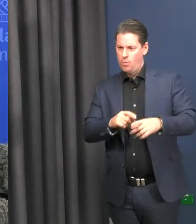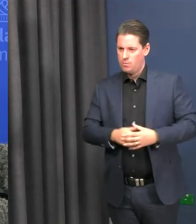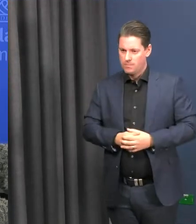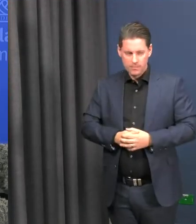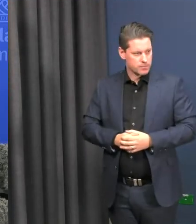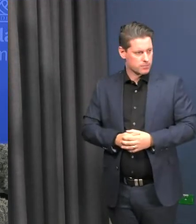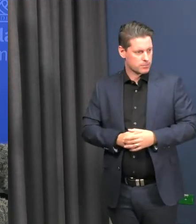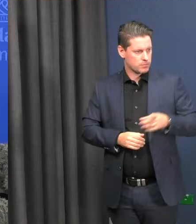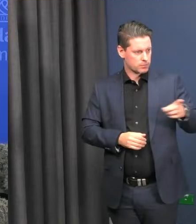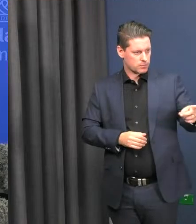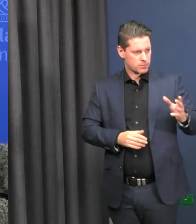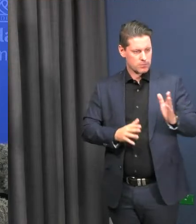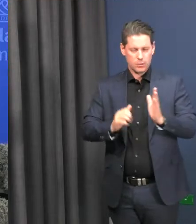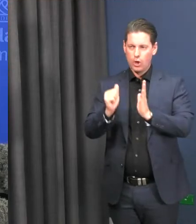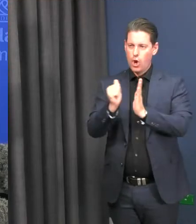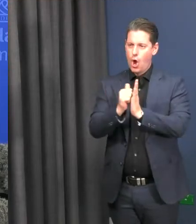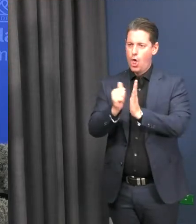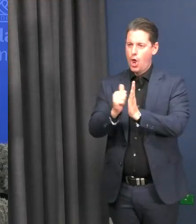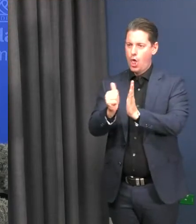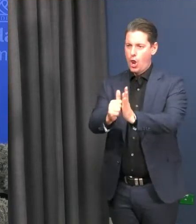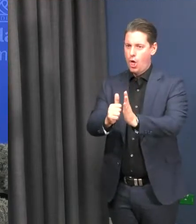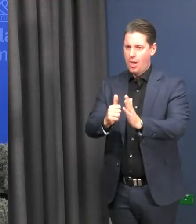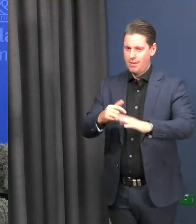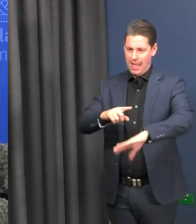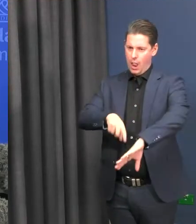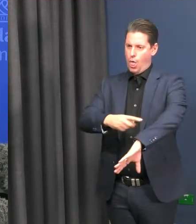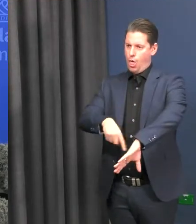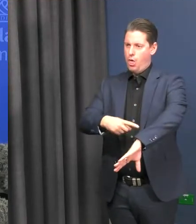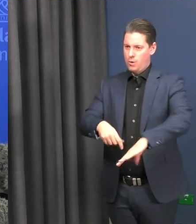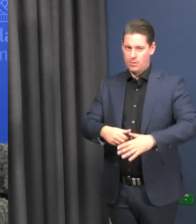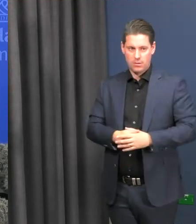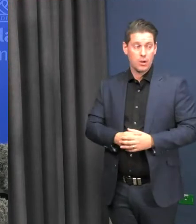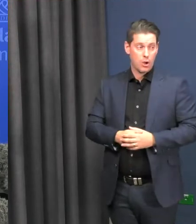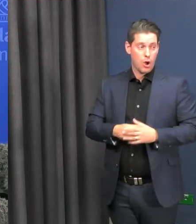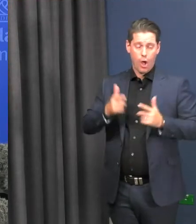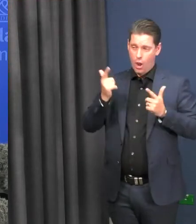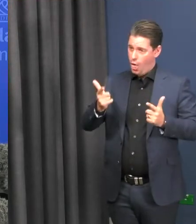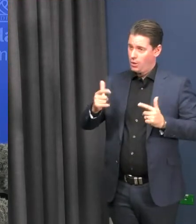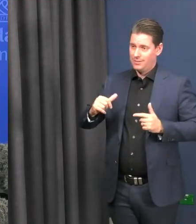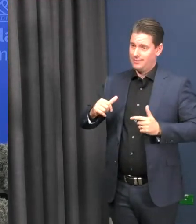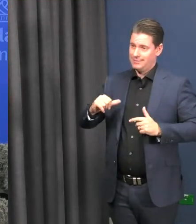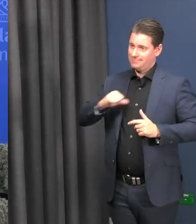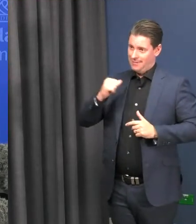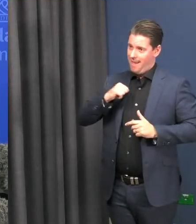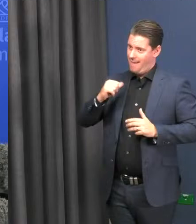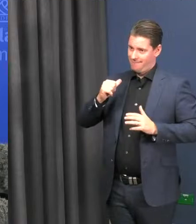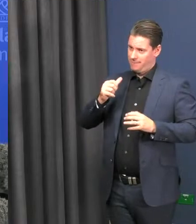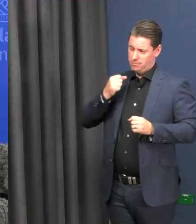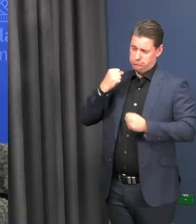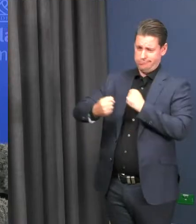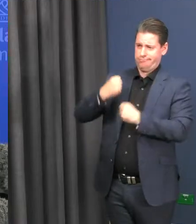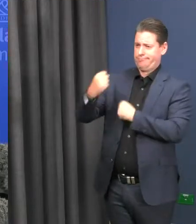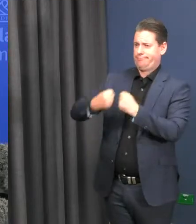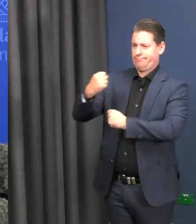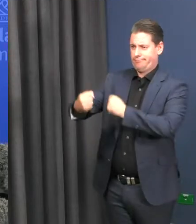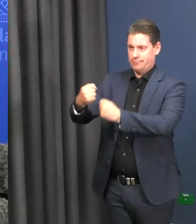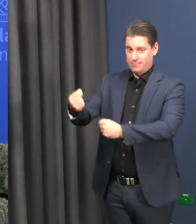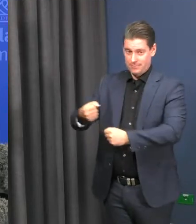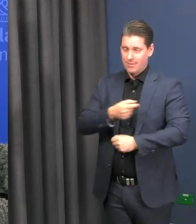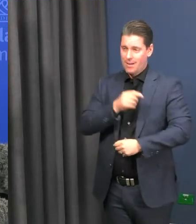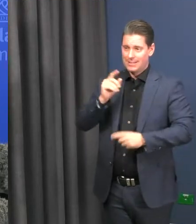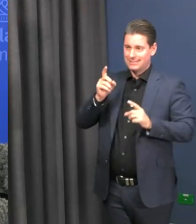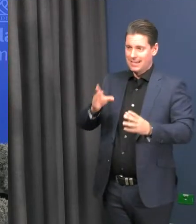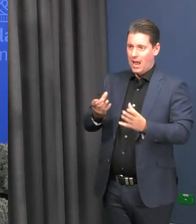How long will the door knocking take for the evacuation area? There has been an immense amount of resources pooled into it. It's being led at a local government